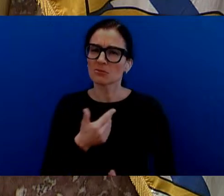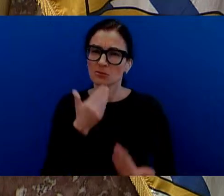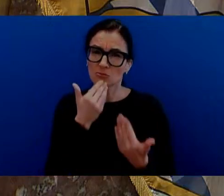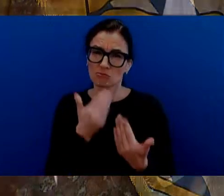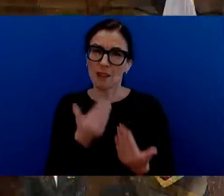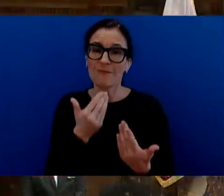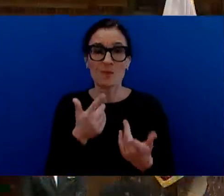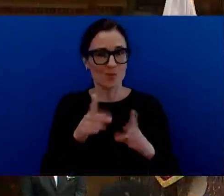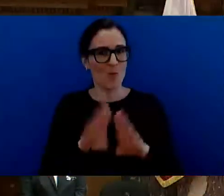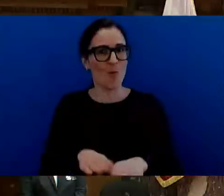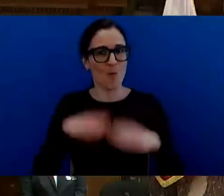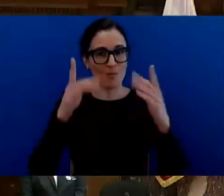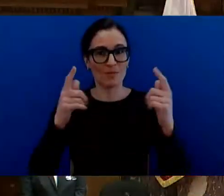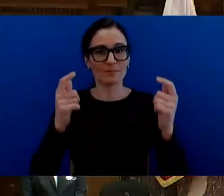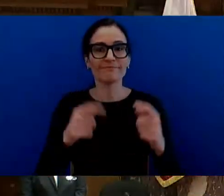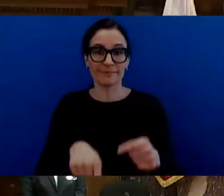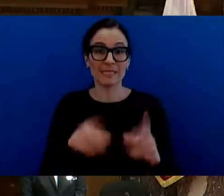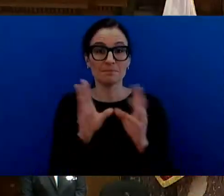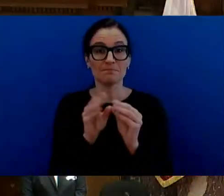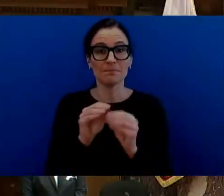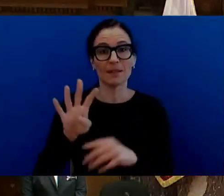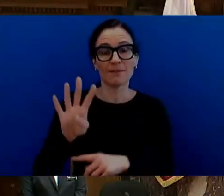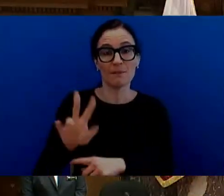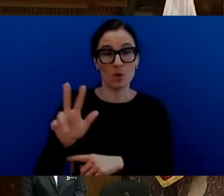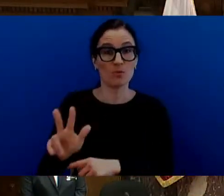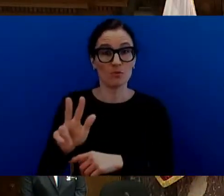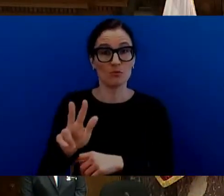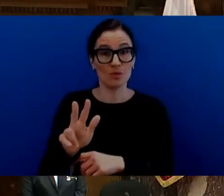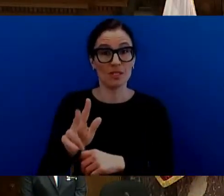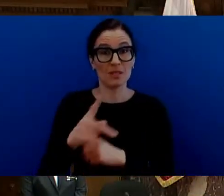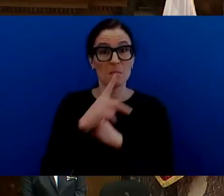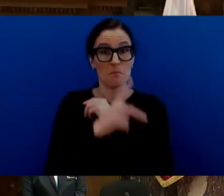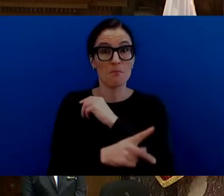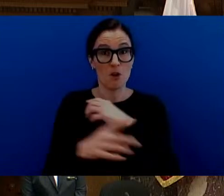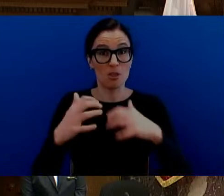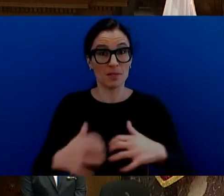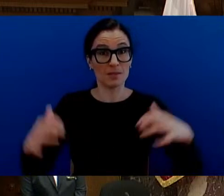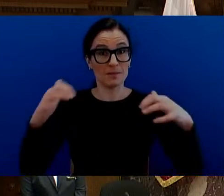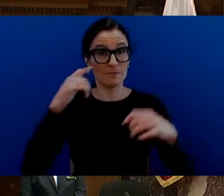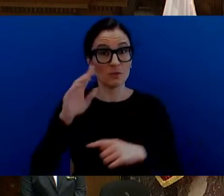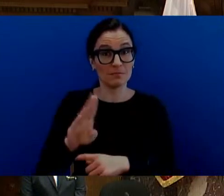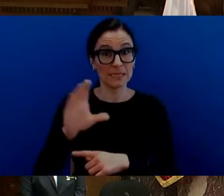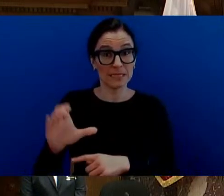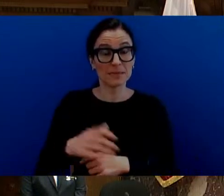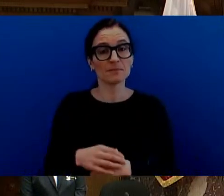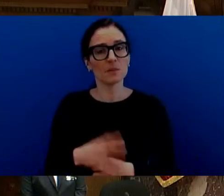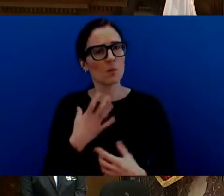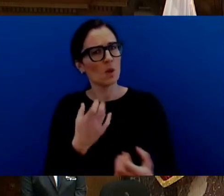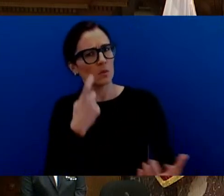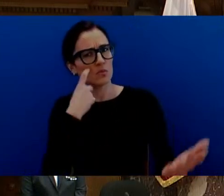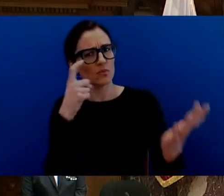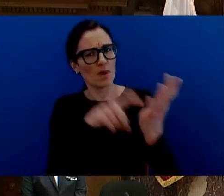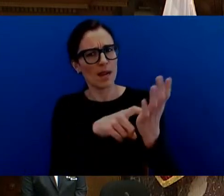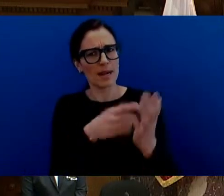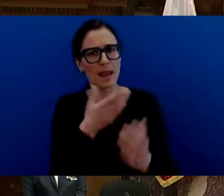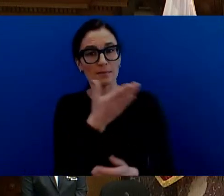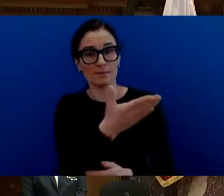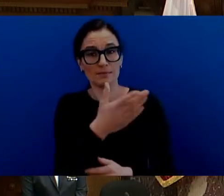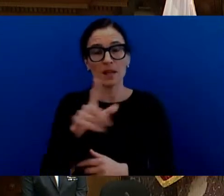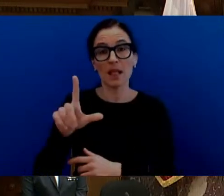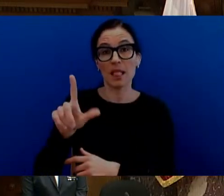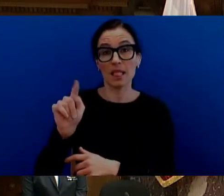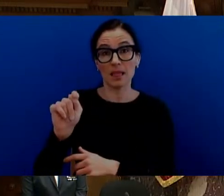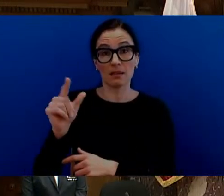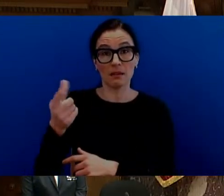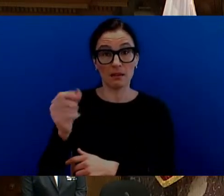would like to acknowledge the Lieutenant Governor, Speaker of the House, the Premier, members